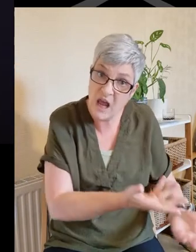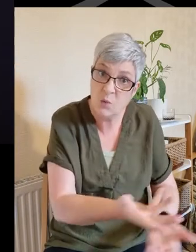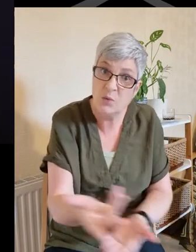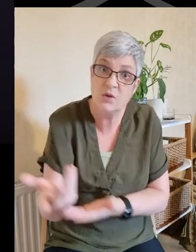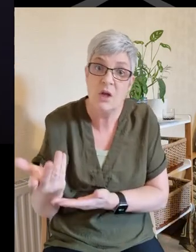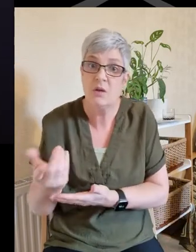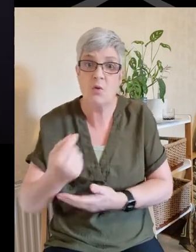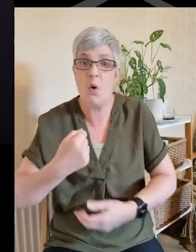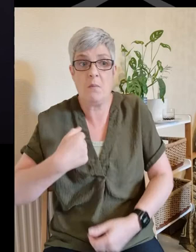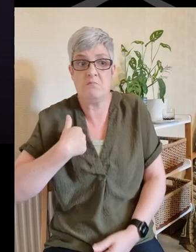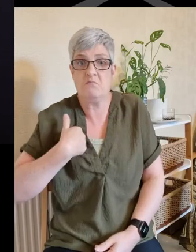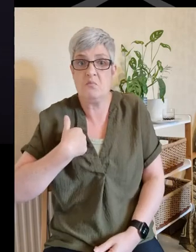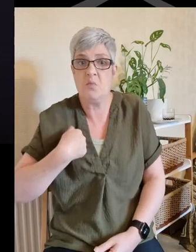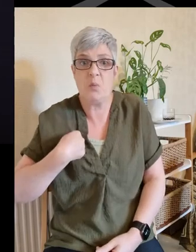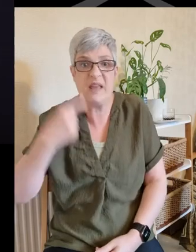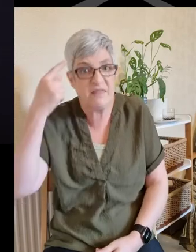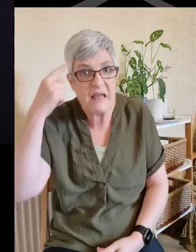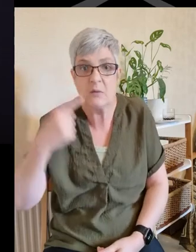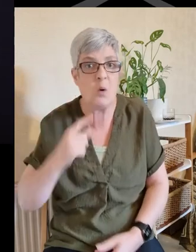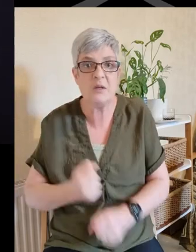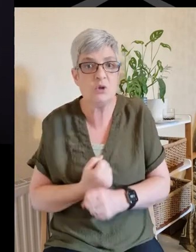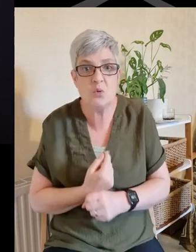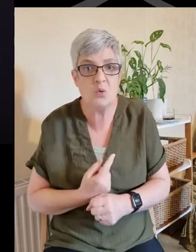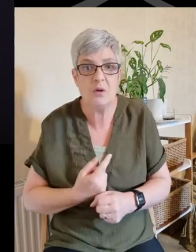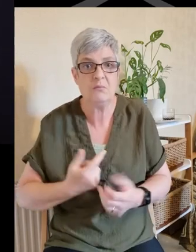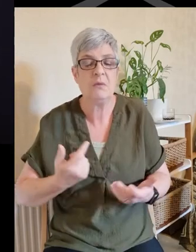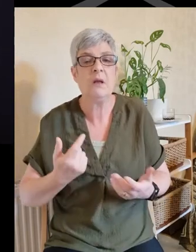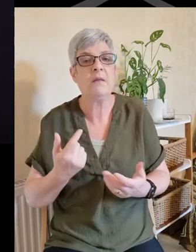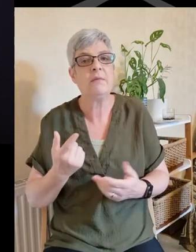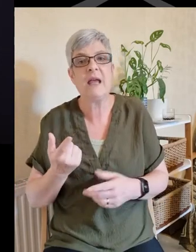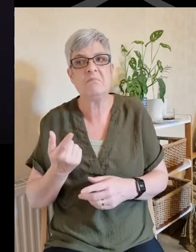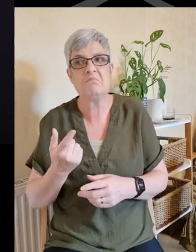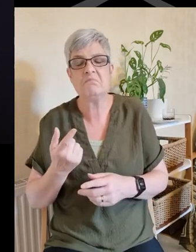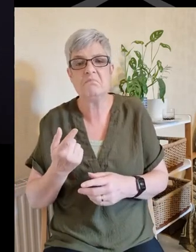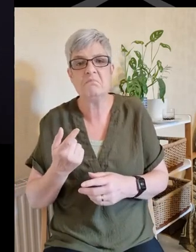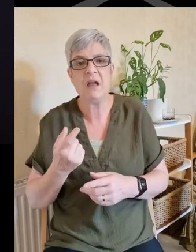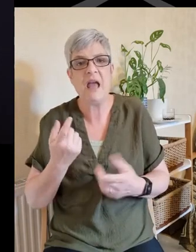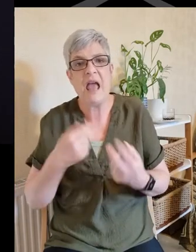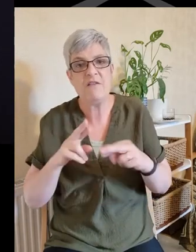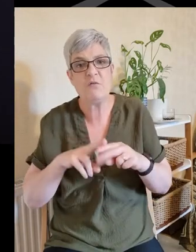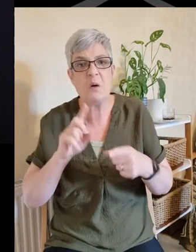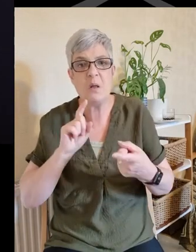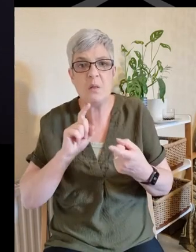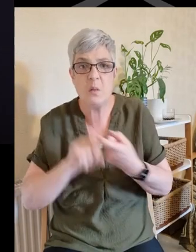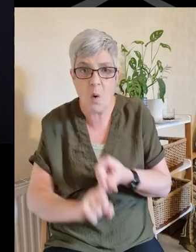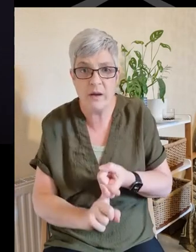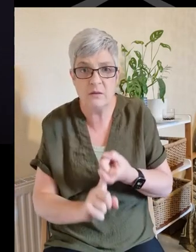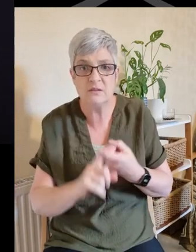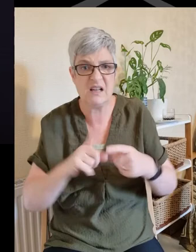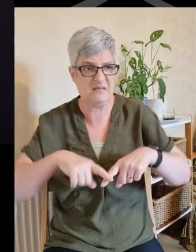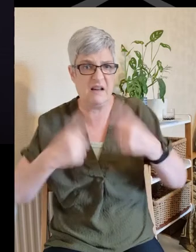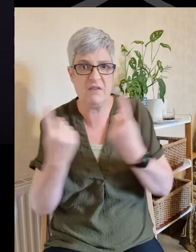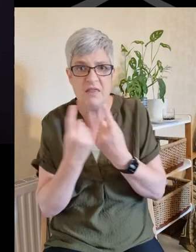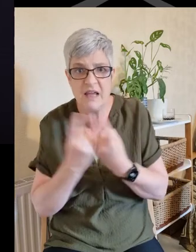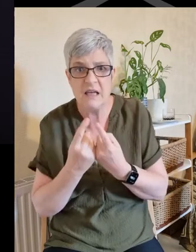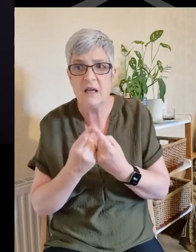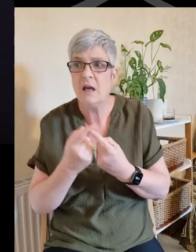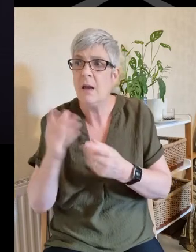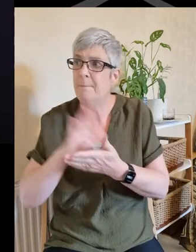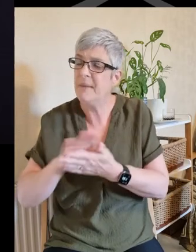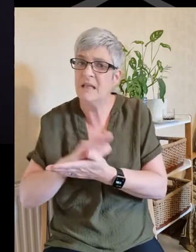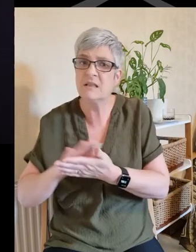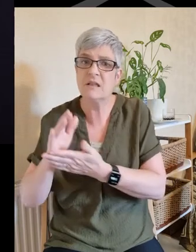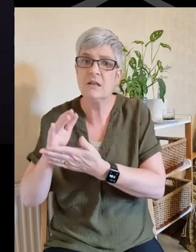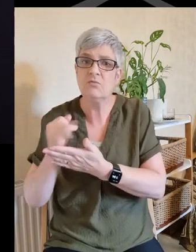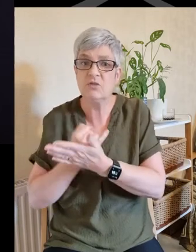make ourselves into, then loyalty to any alternative is a rejection of that grace, a rejection of the claim that God has